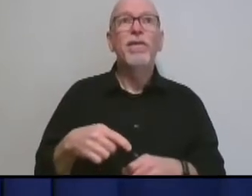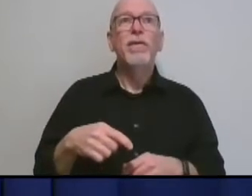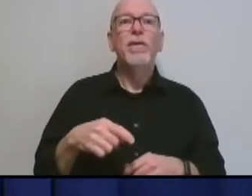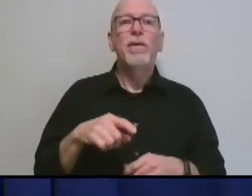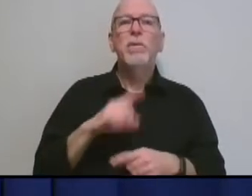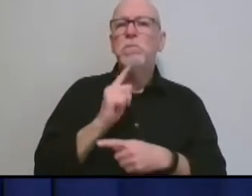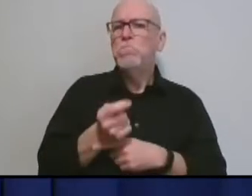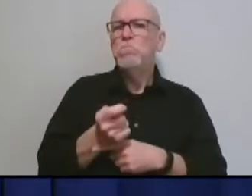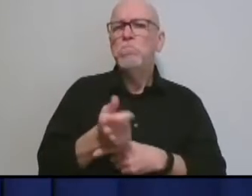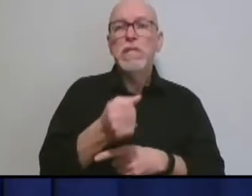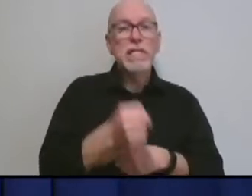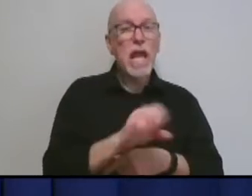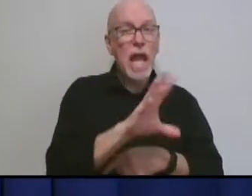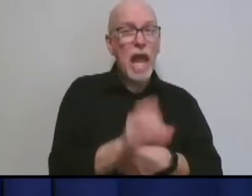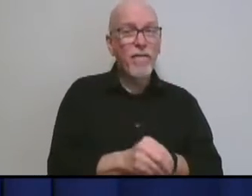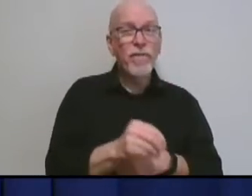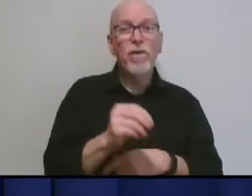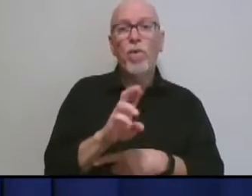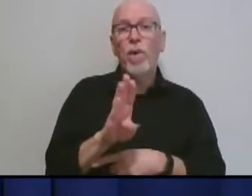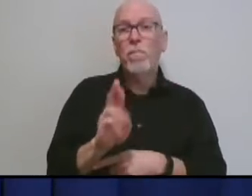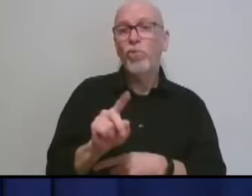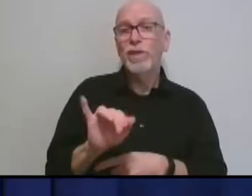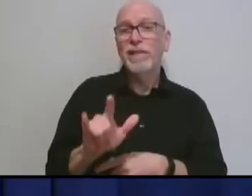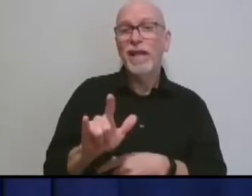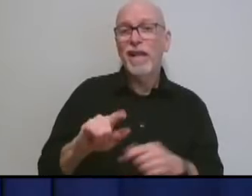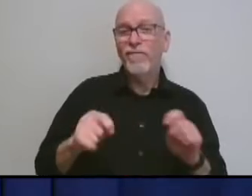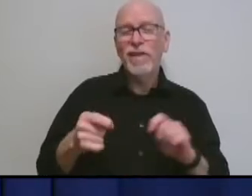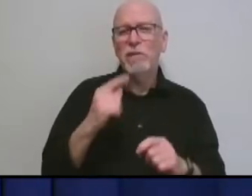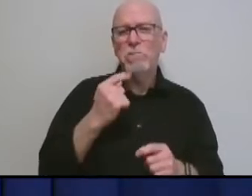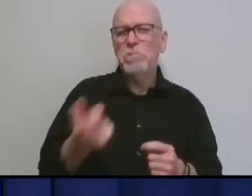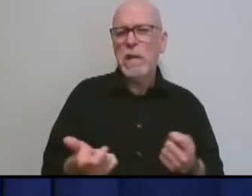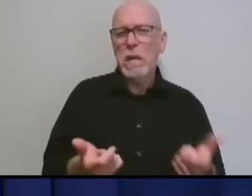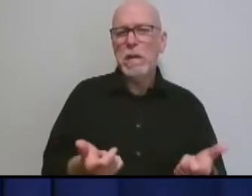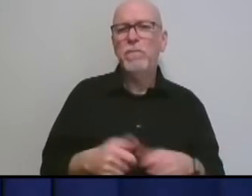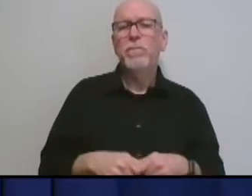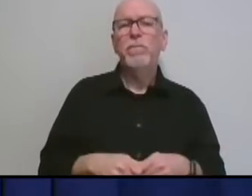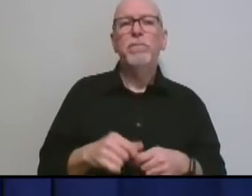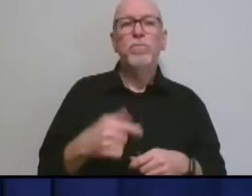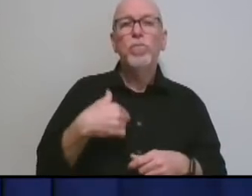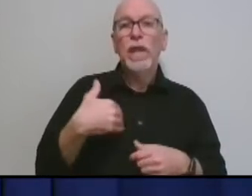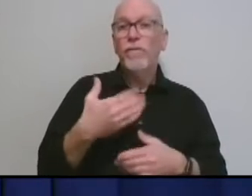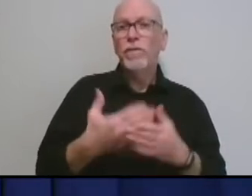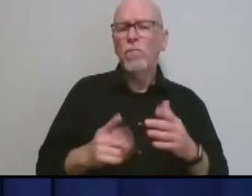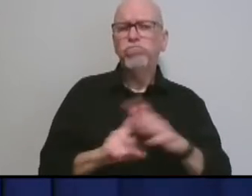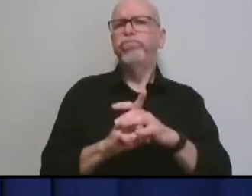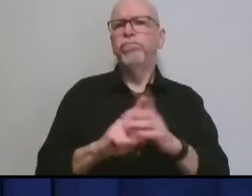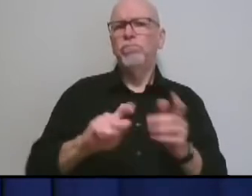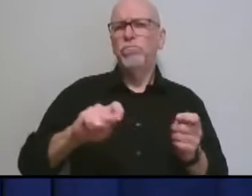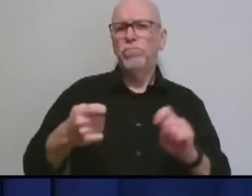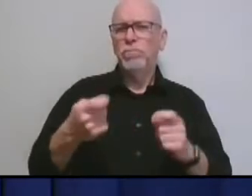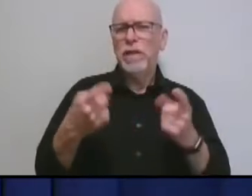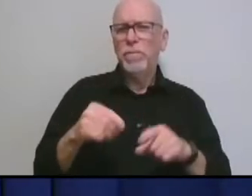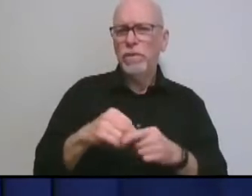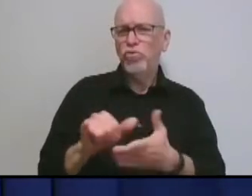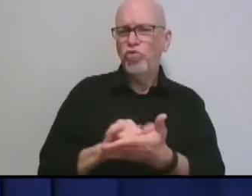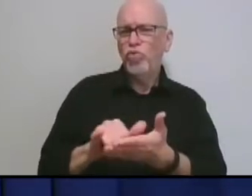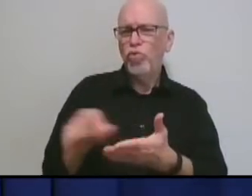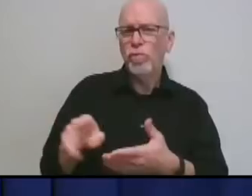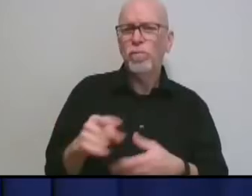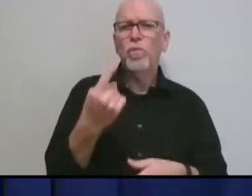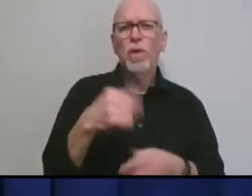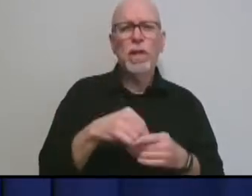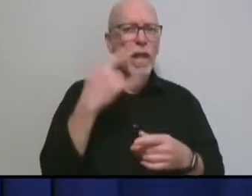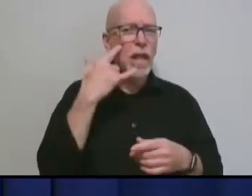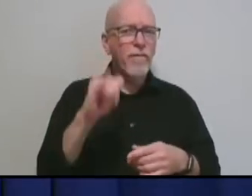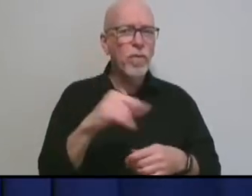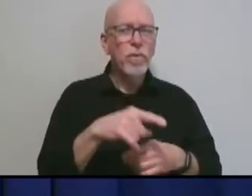of the South African or the Brazil variant. We do have a couple of spontaneous variants that have occurred in New York, one in